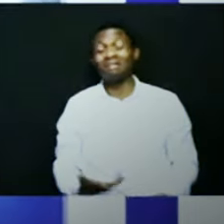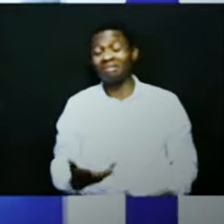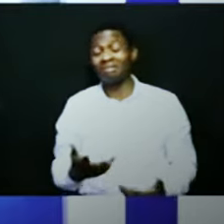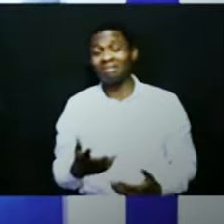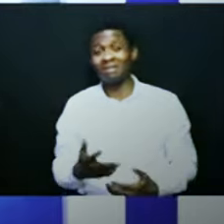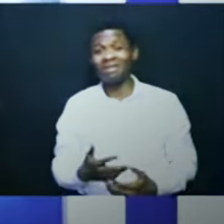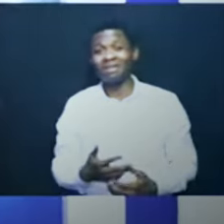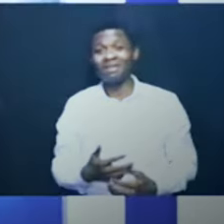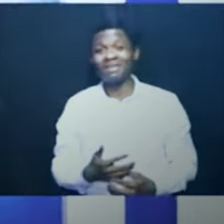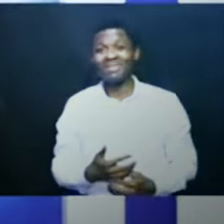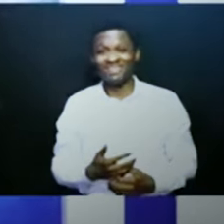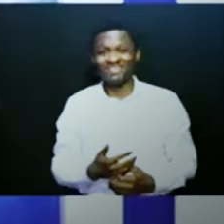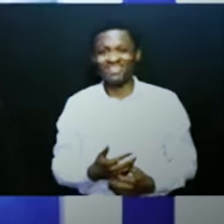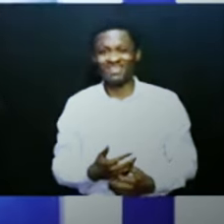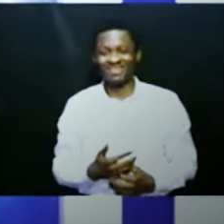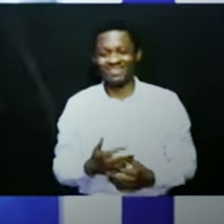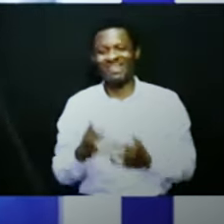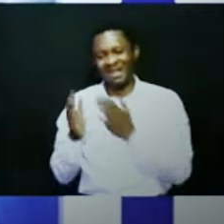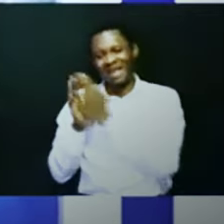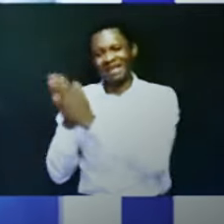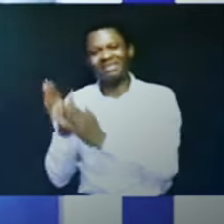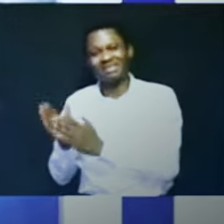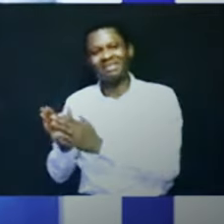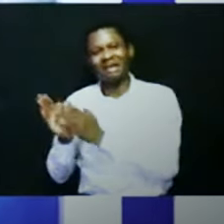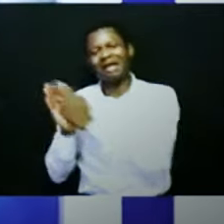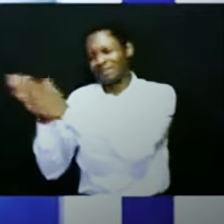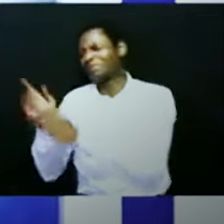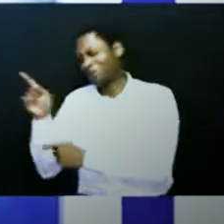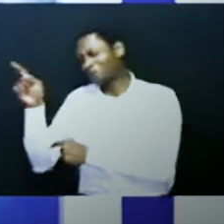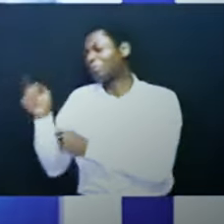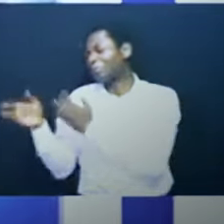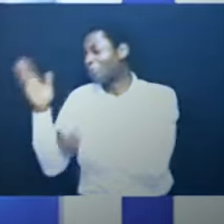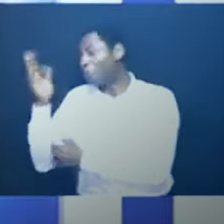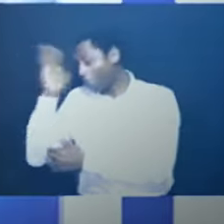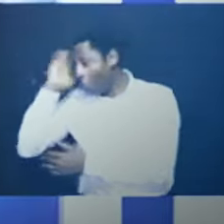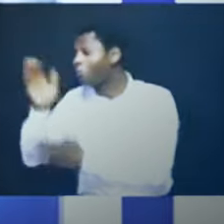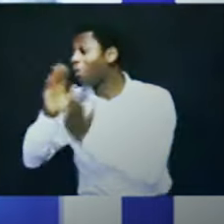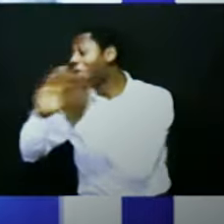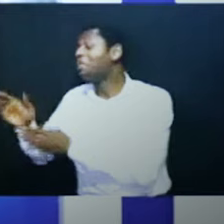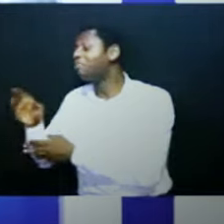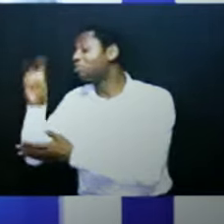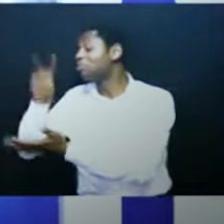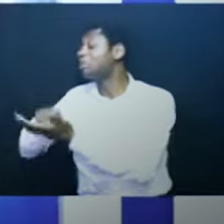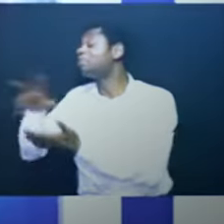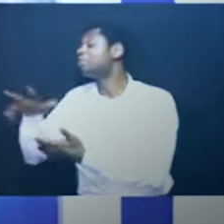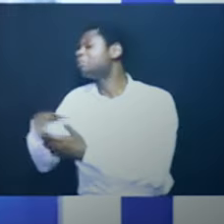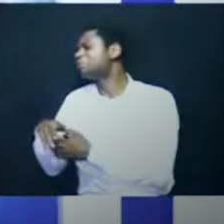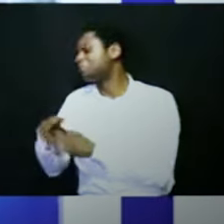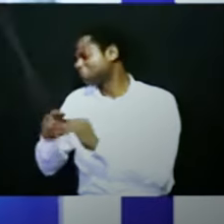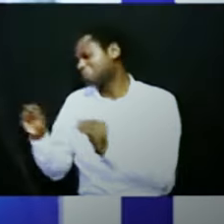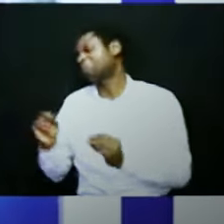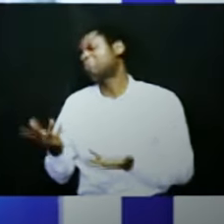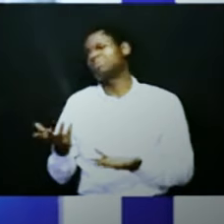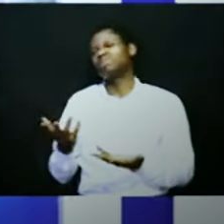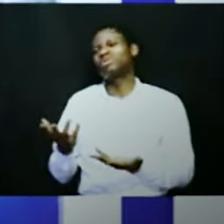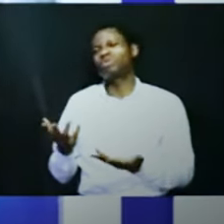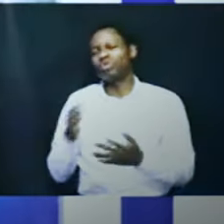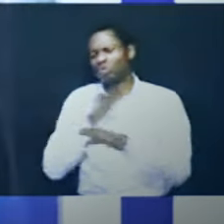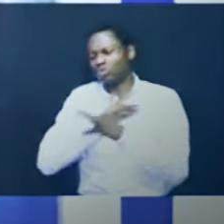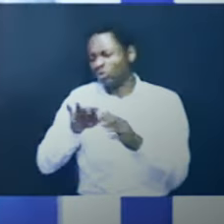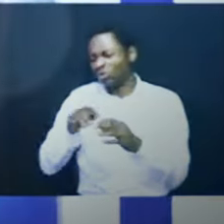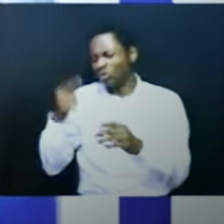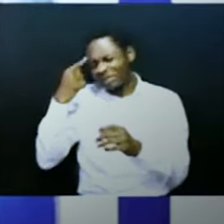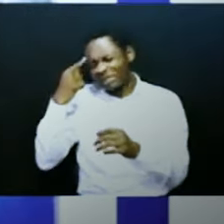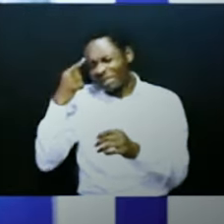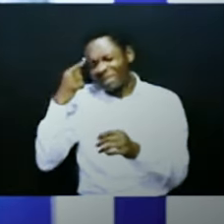2020? No, I'm asking you. I'm asking you, God. Oh, will he leave us? So that we don't have to reduce